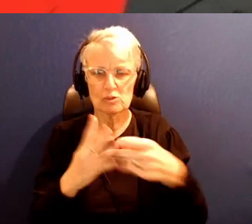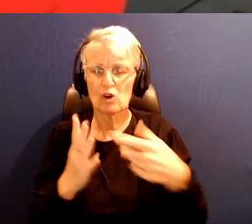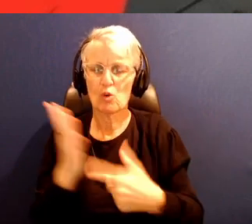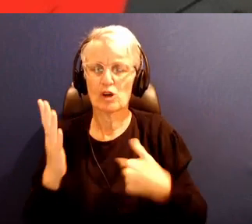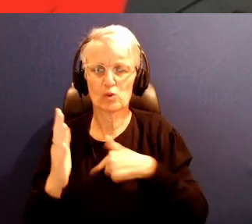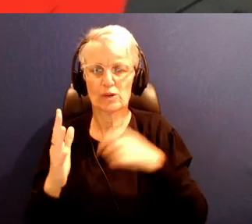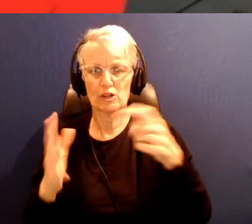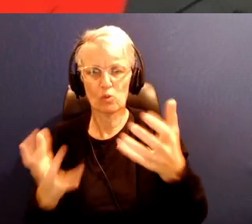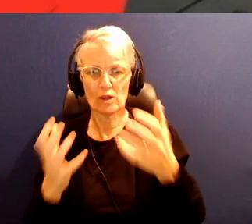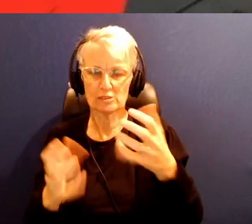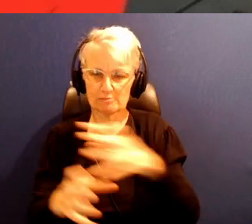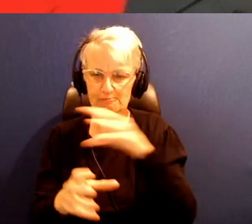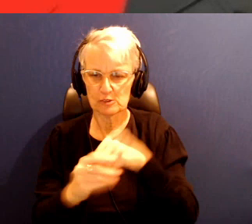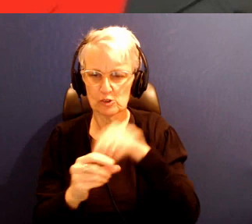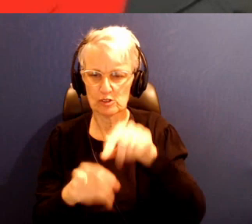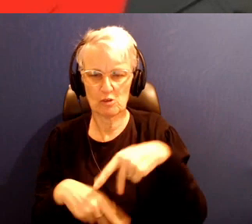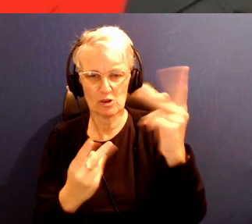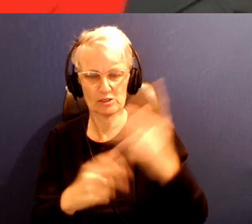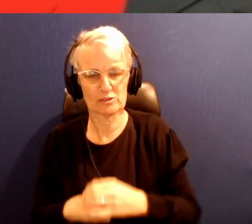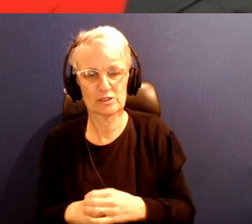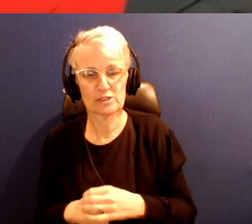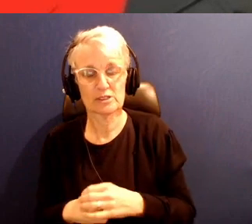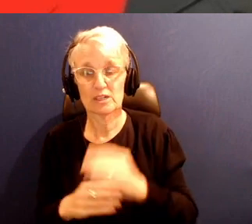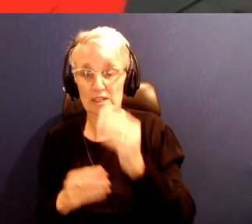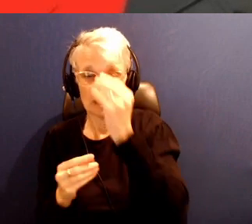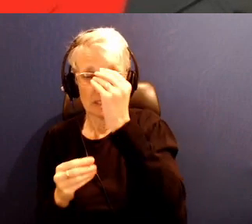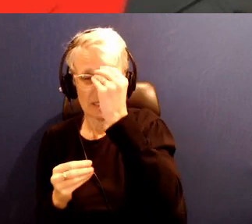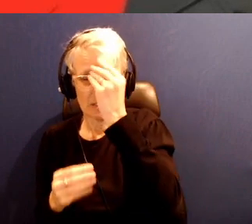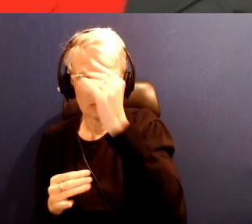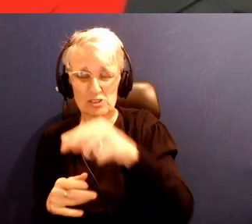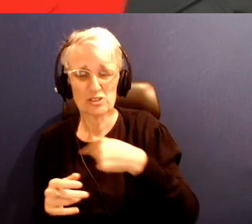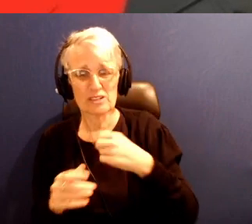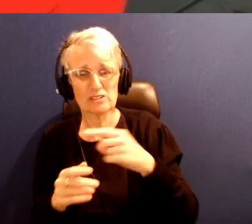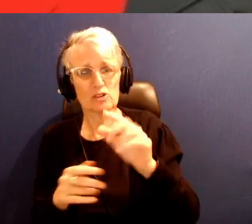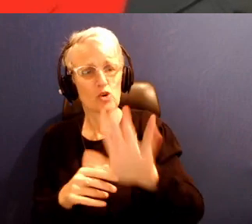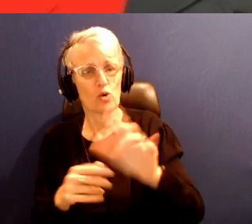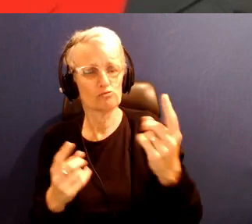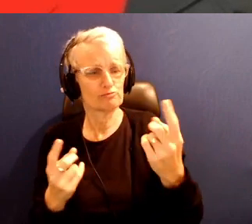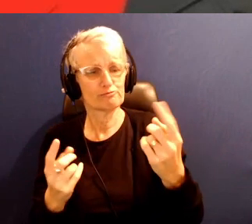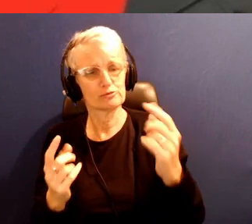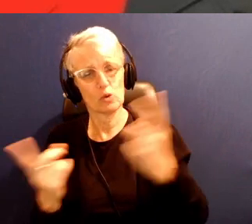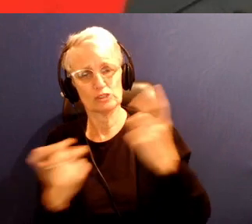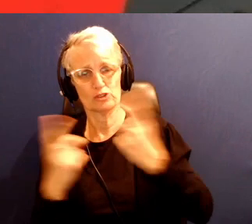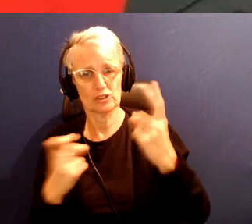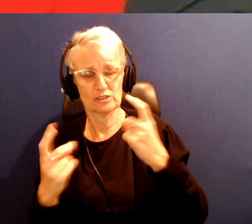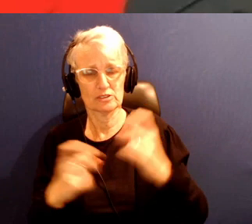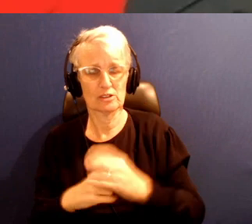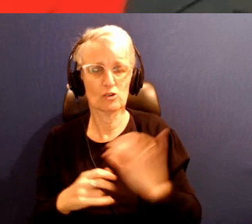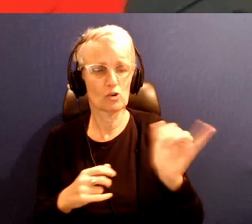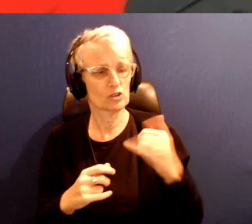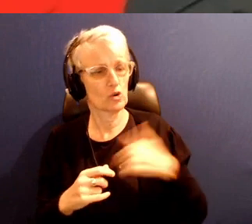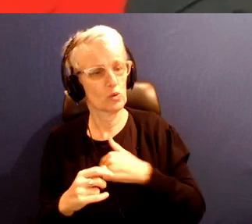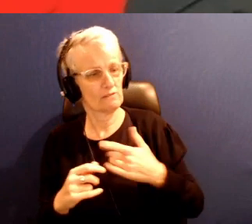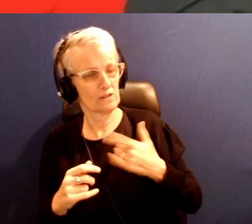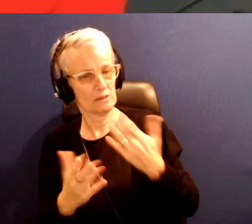what we're looking for in the proposal. The content of this session is based on questions we've received from you so far and on